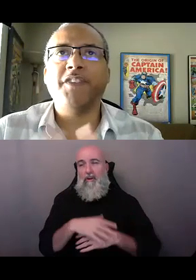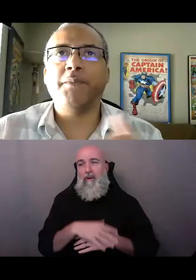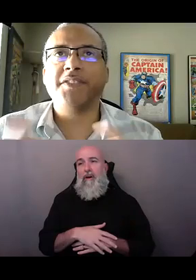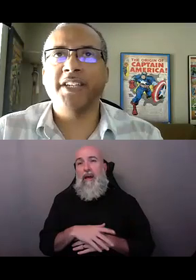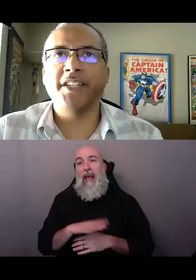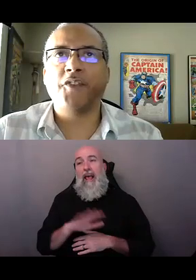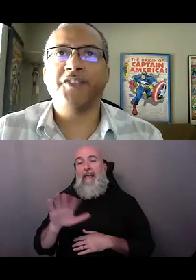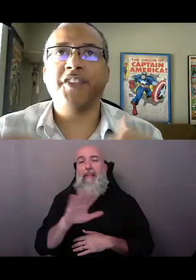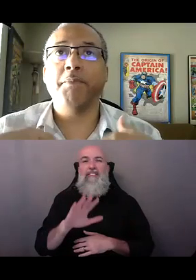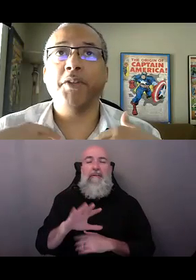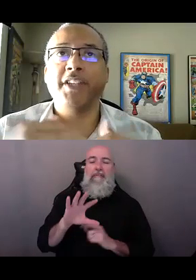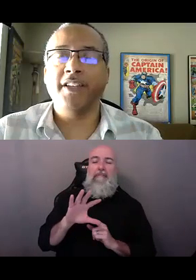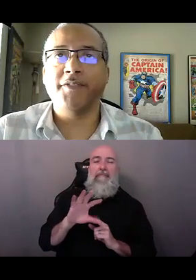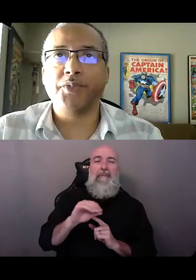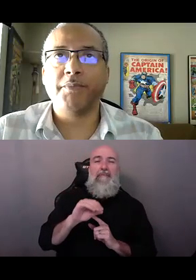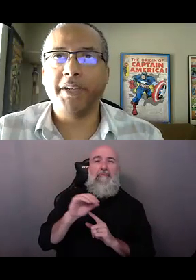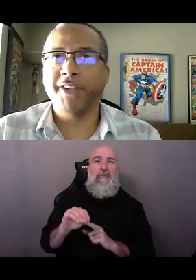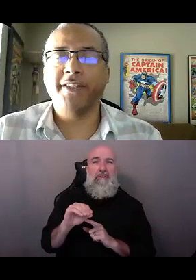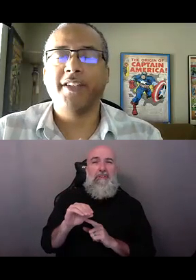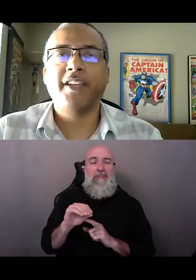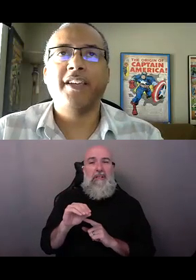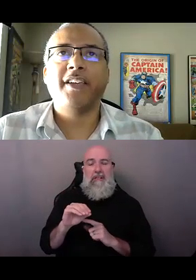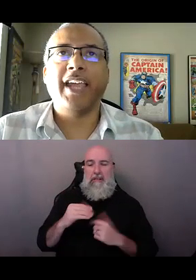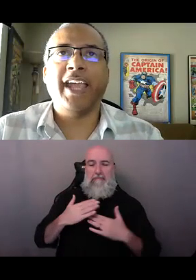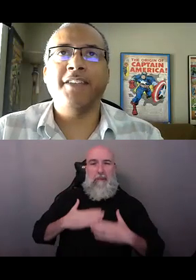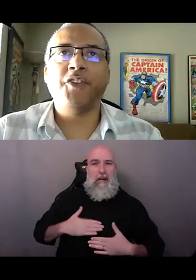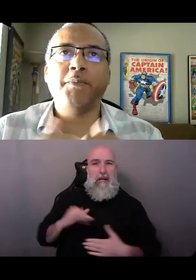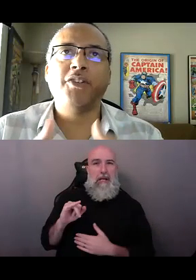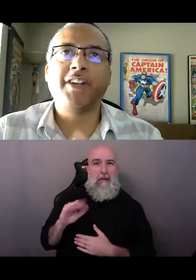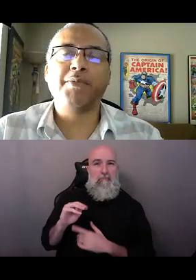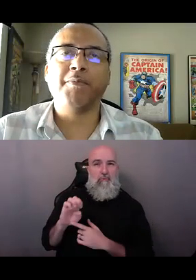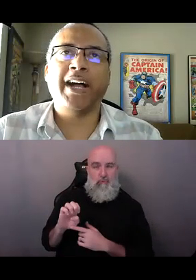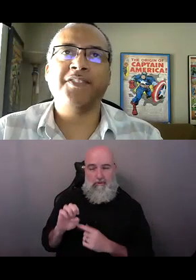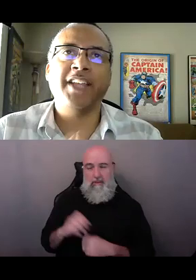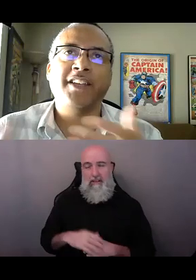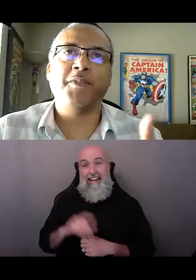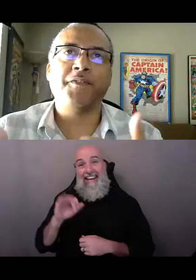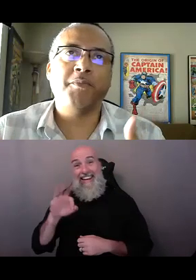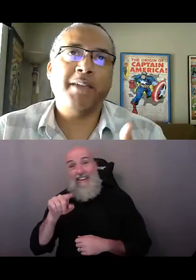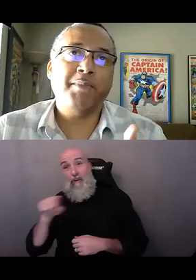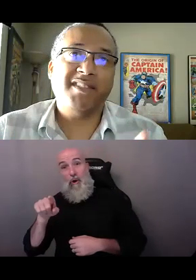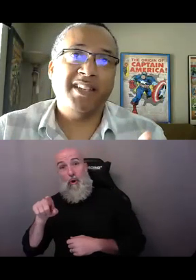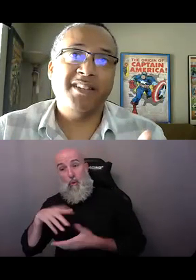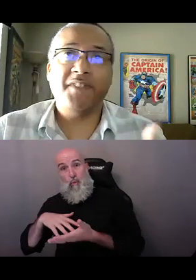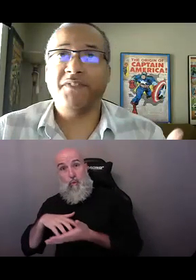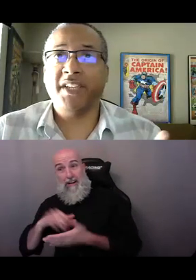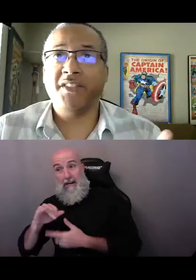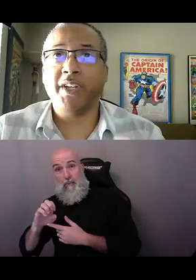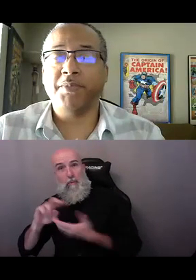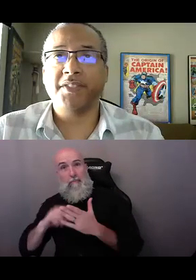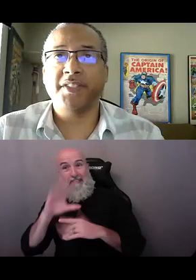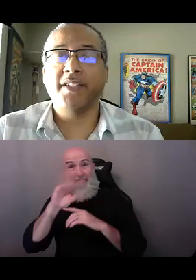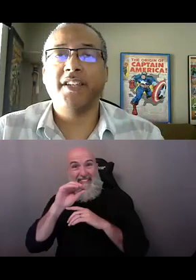was 50% as far as their immunity levels, period. And if you're immunocompromised, and that number for you might be 10,